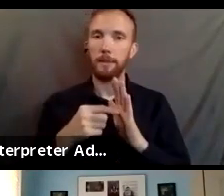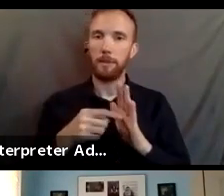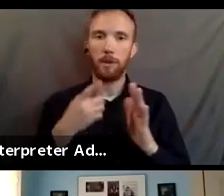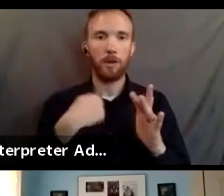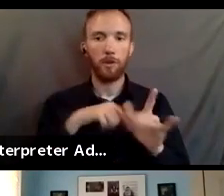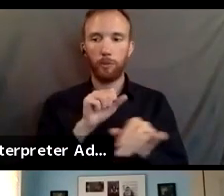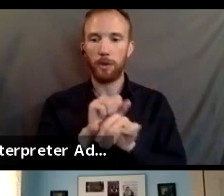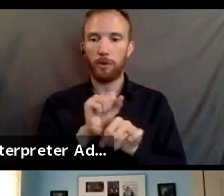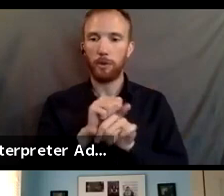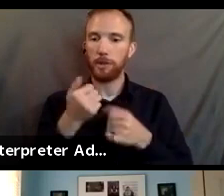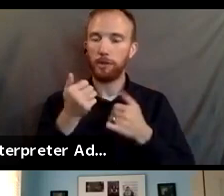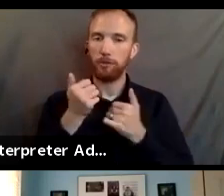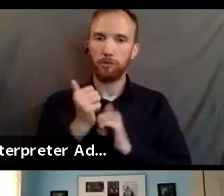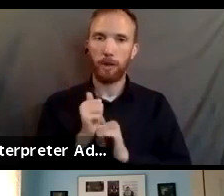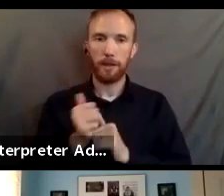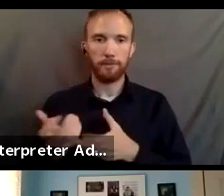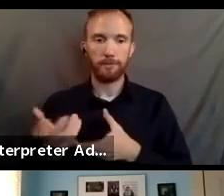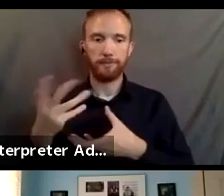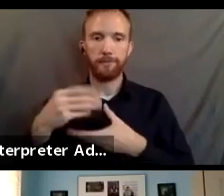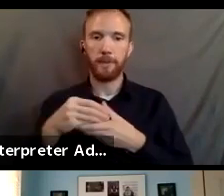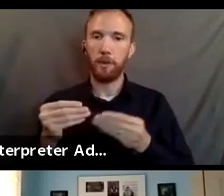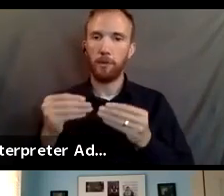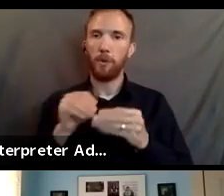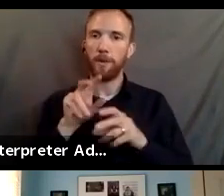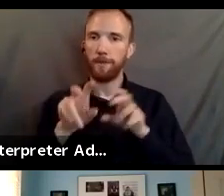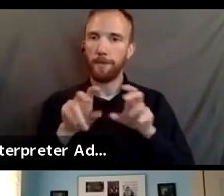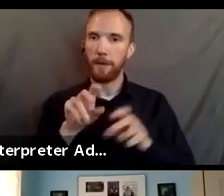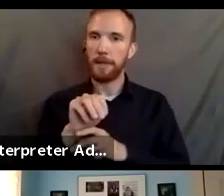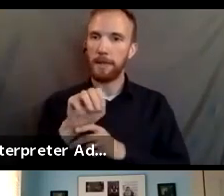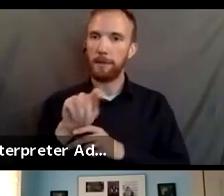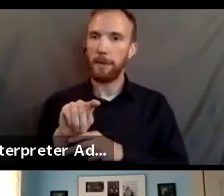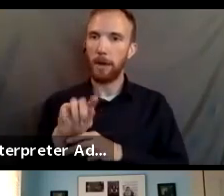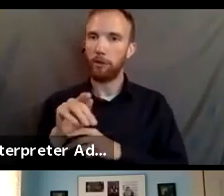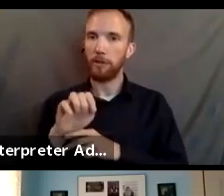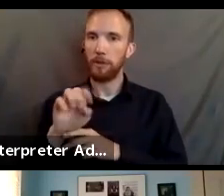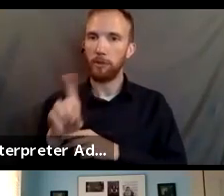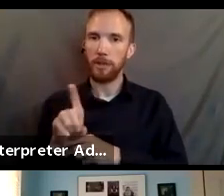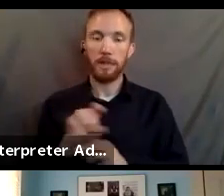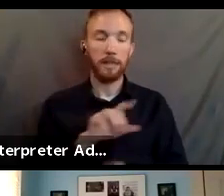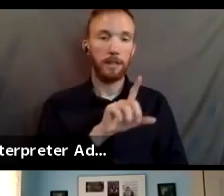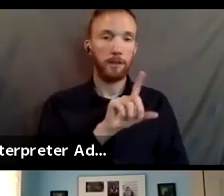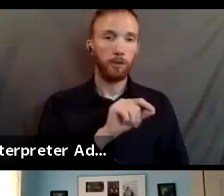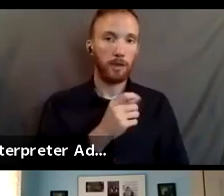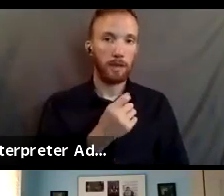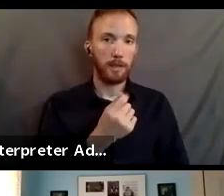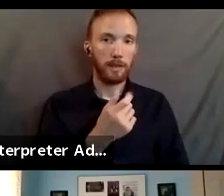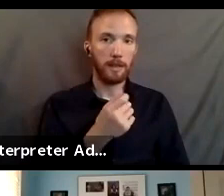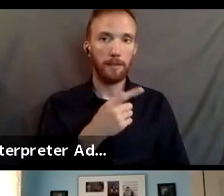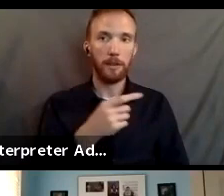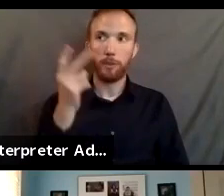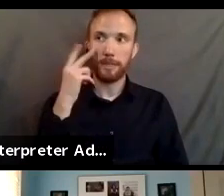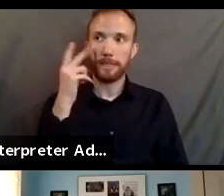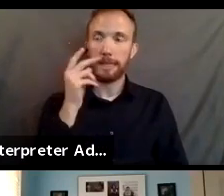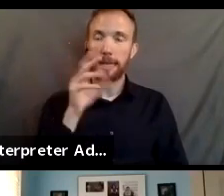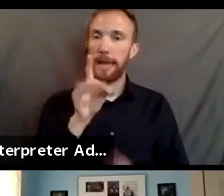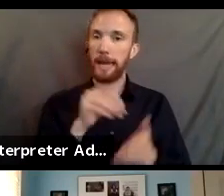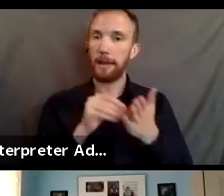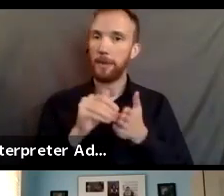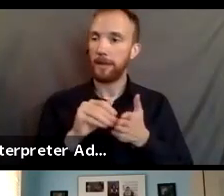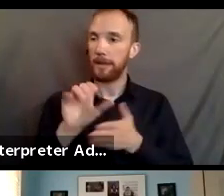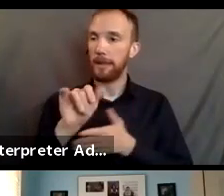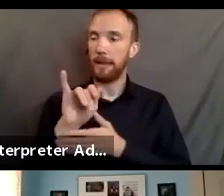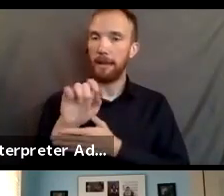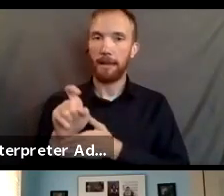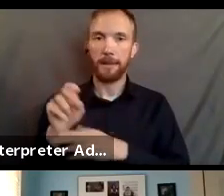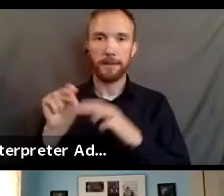needed capital investment to mount greenwood and 2011 and 8 million nx was awarded to mount greenwood in 2015